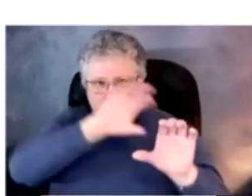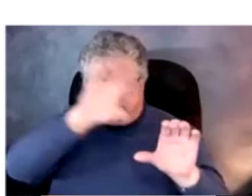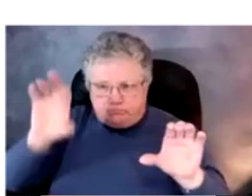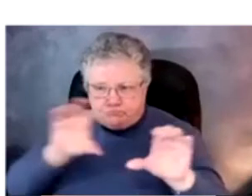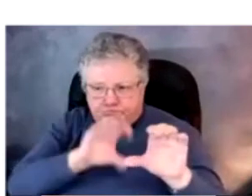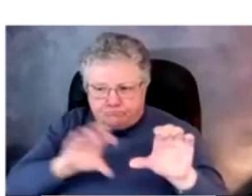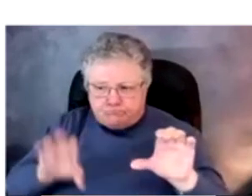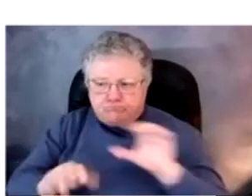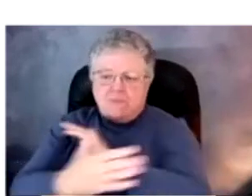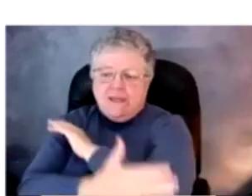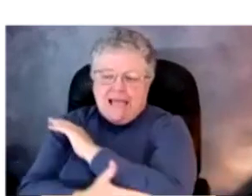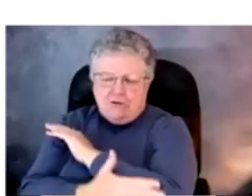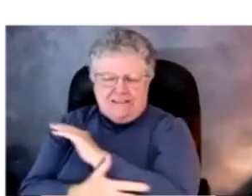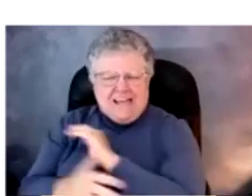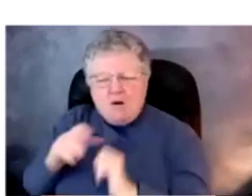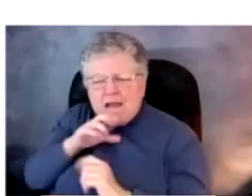really,